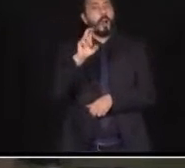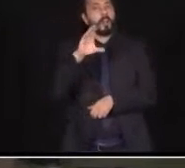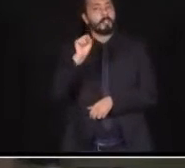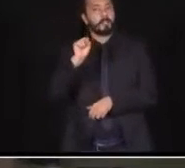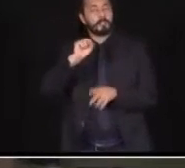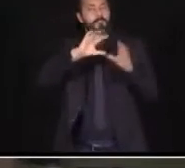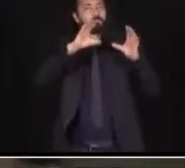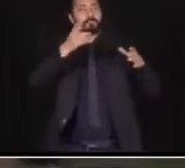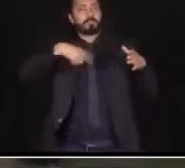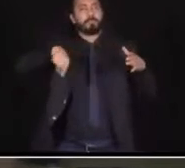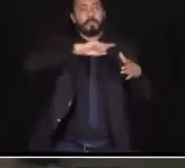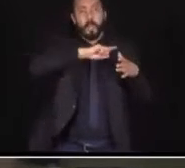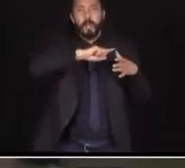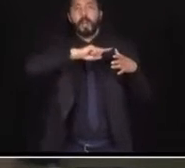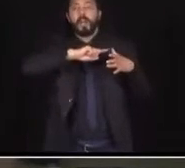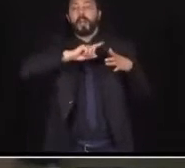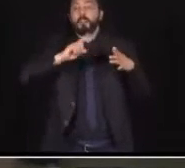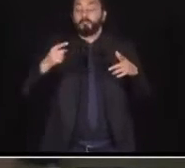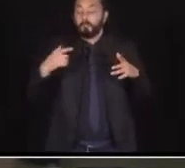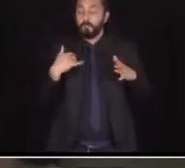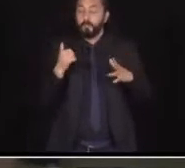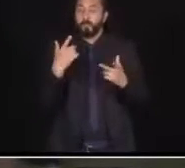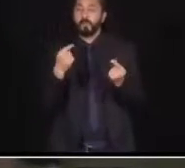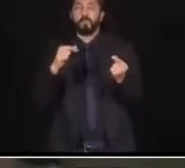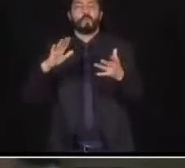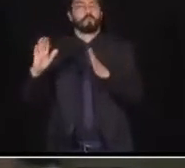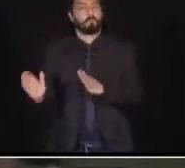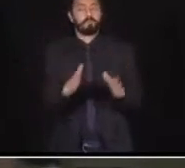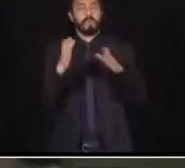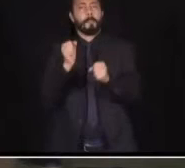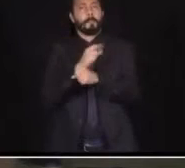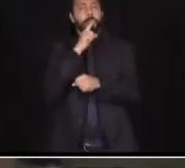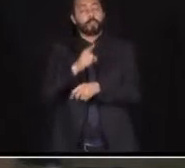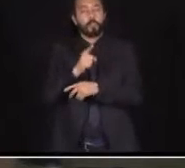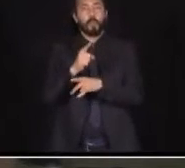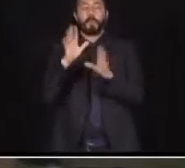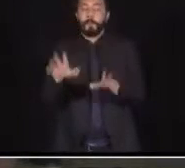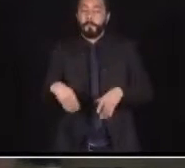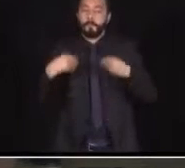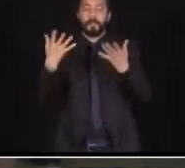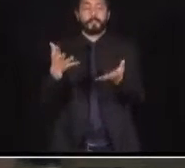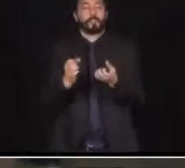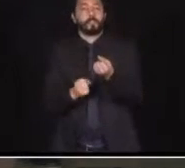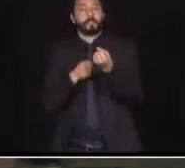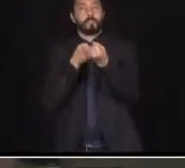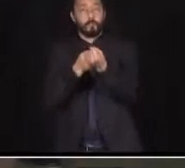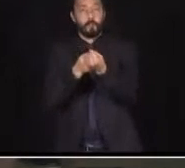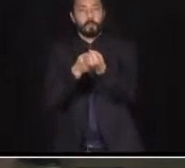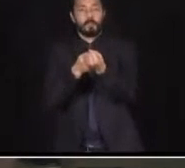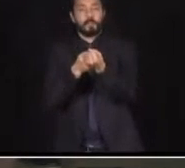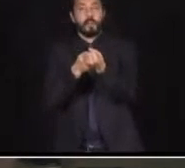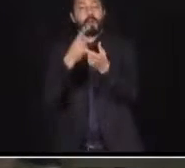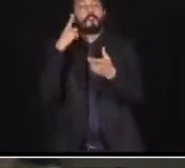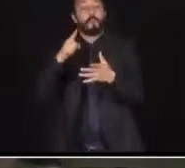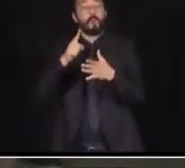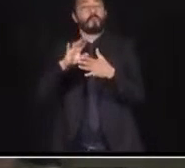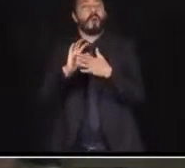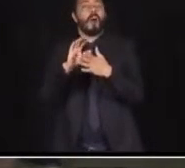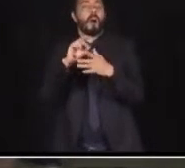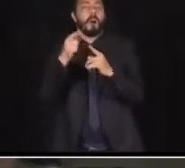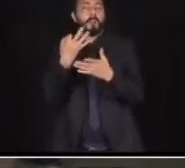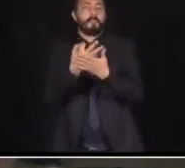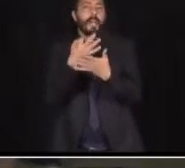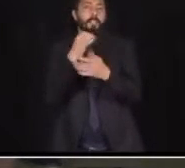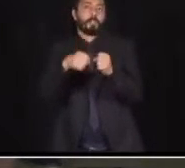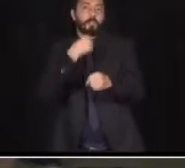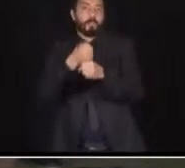and have been since COVID broke out to make sure that we provide the supports fiscally to make people safe,